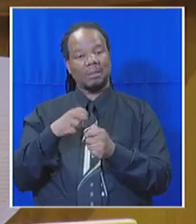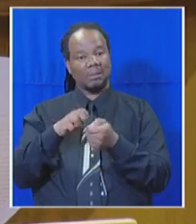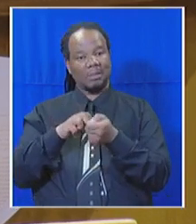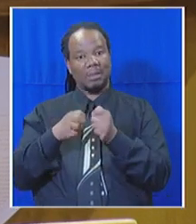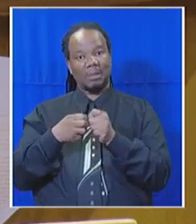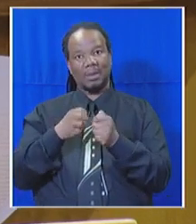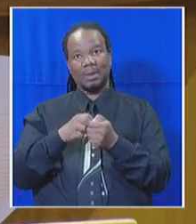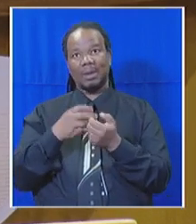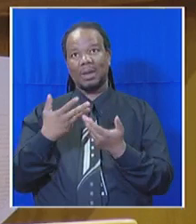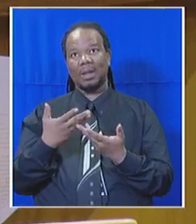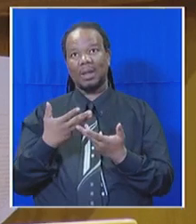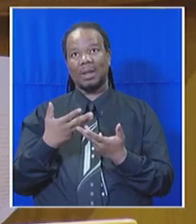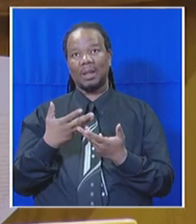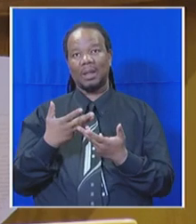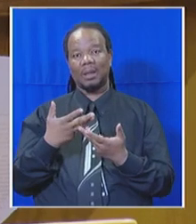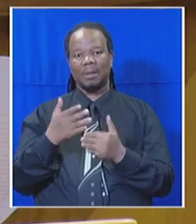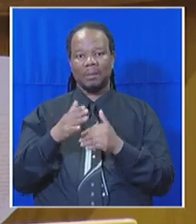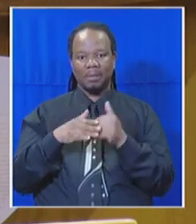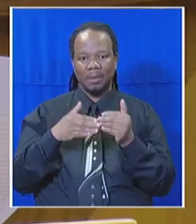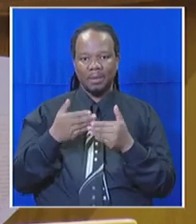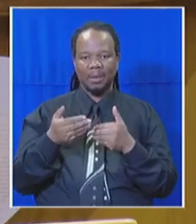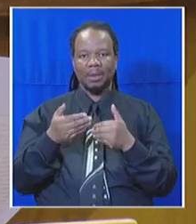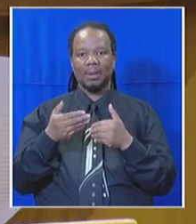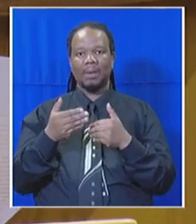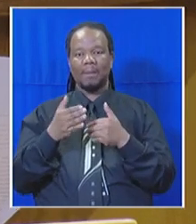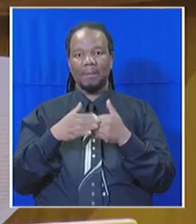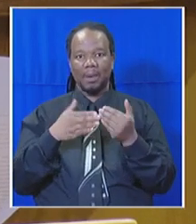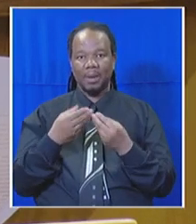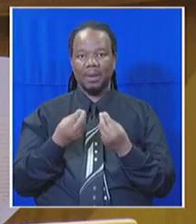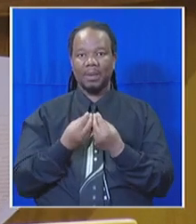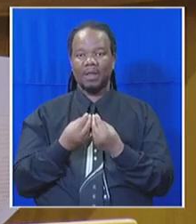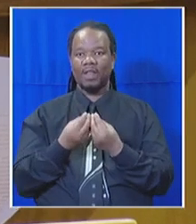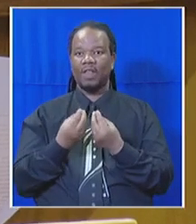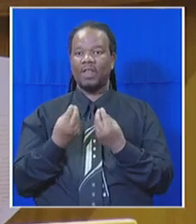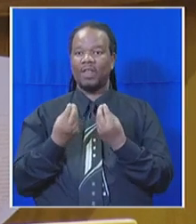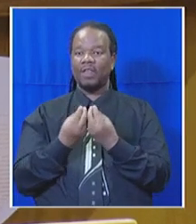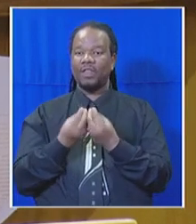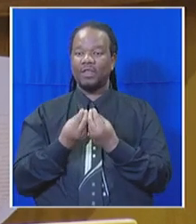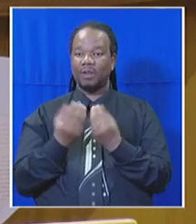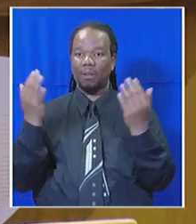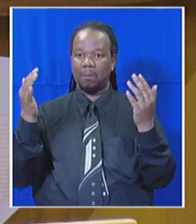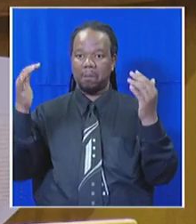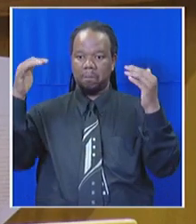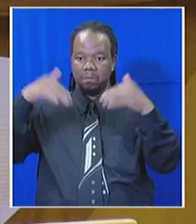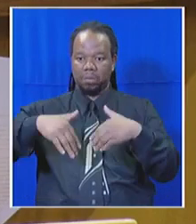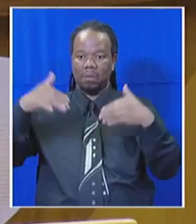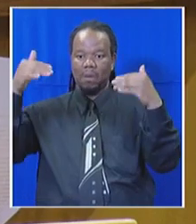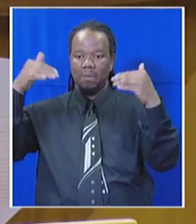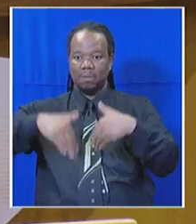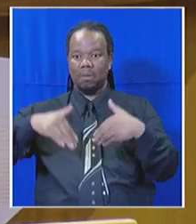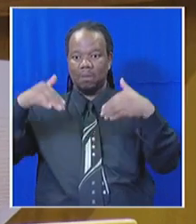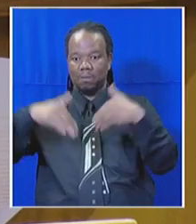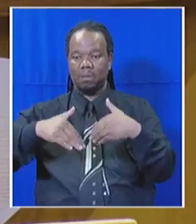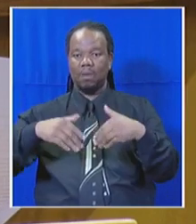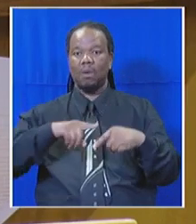bridges, building and mines continue to collapse during construction and work because